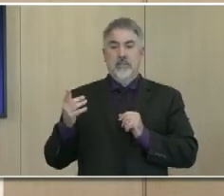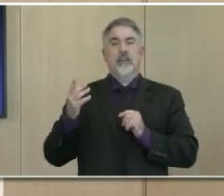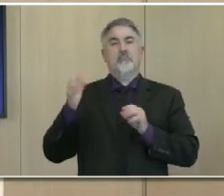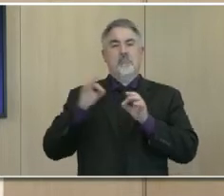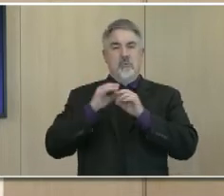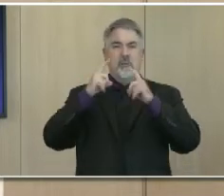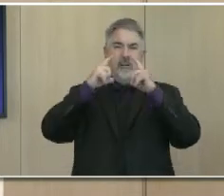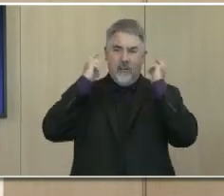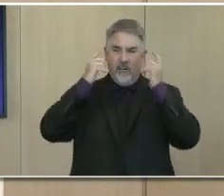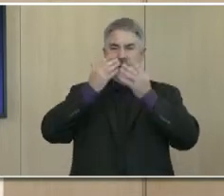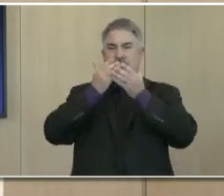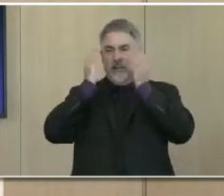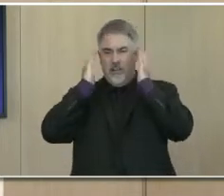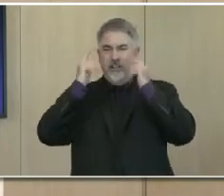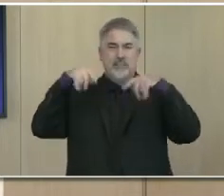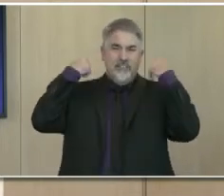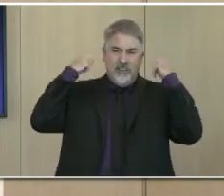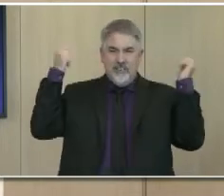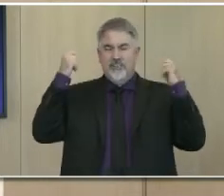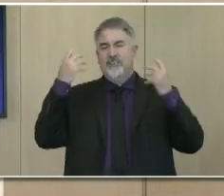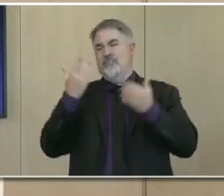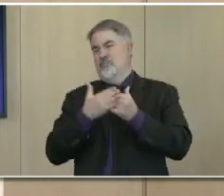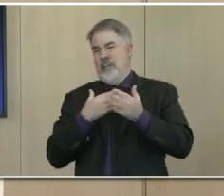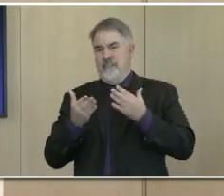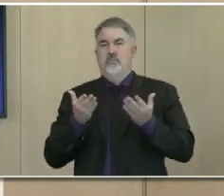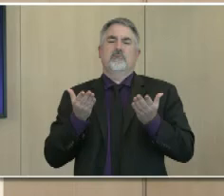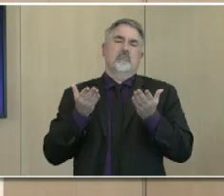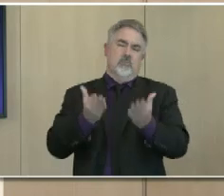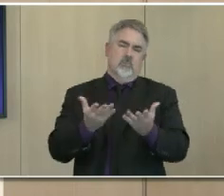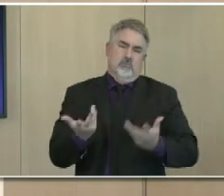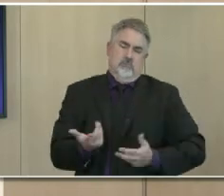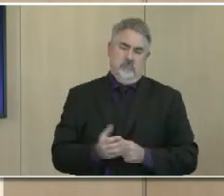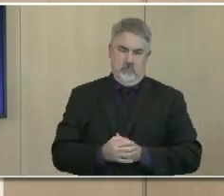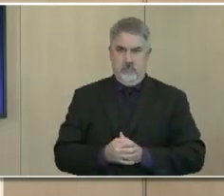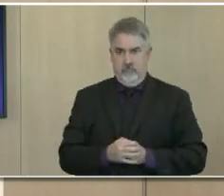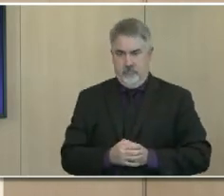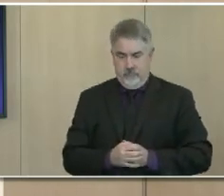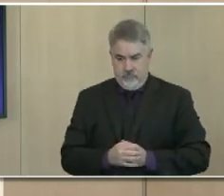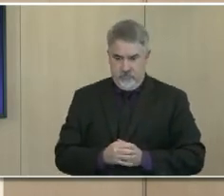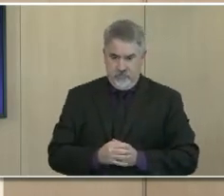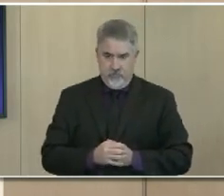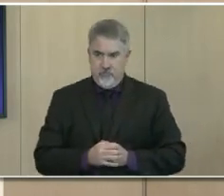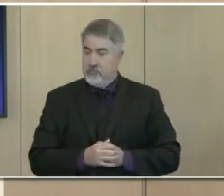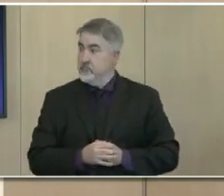the actions that we are recommending. Thank you, Dr. Wooten.